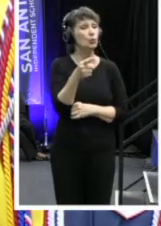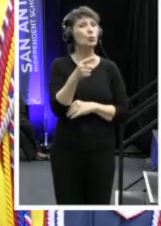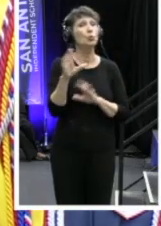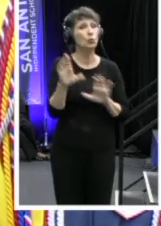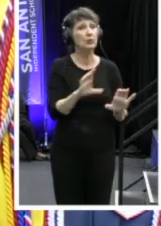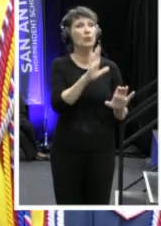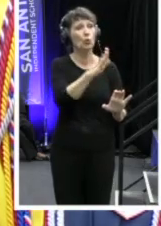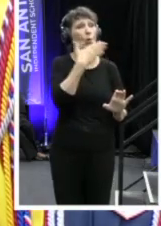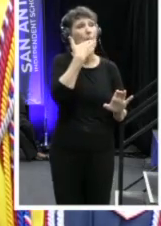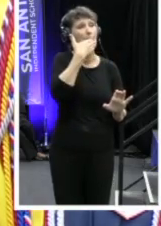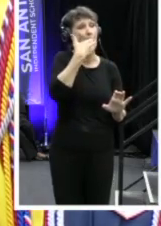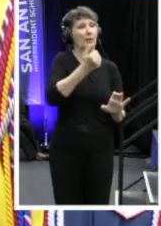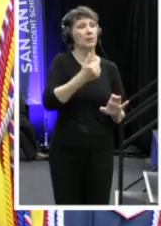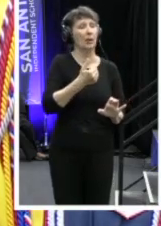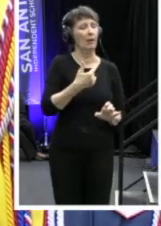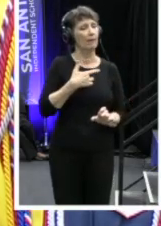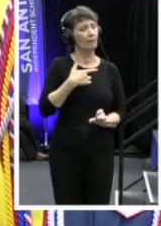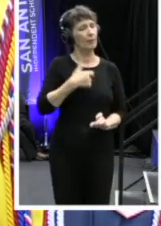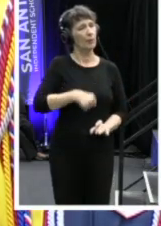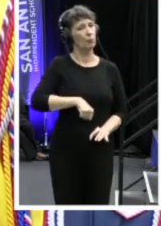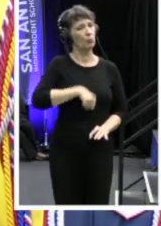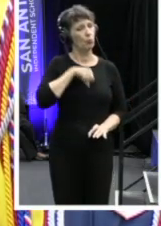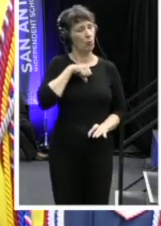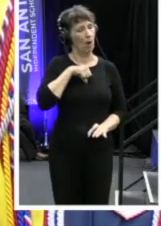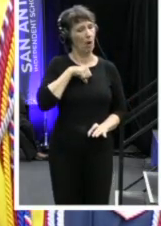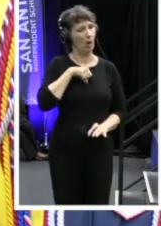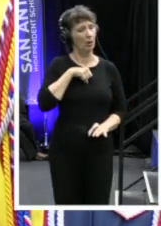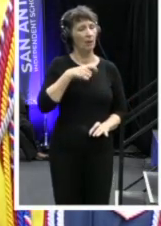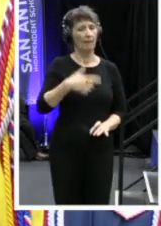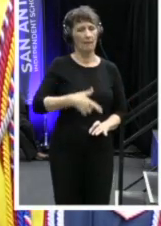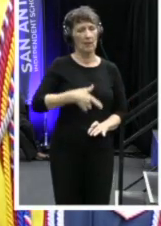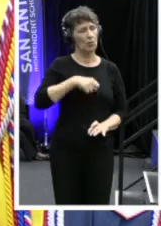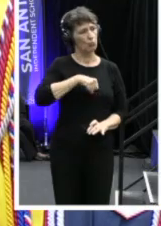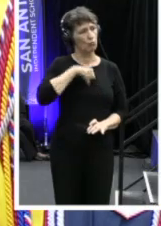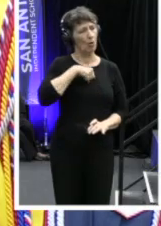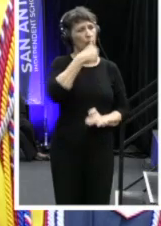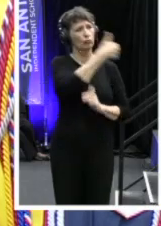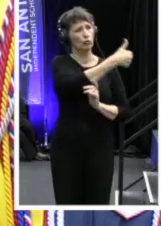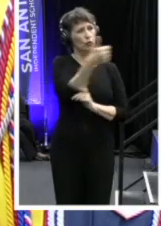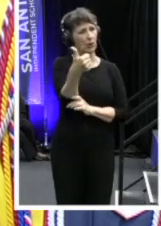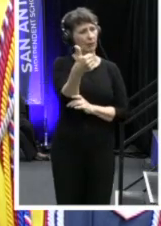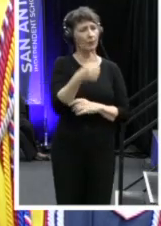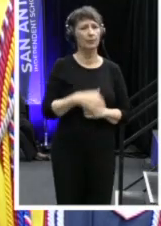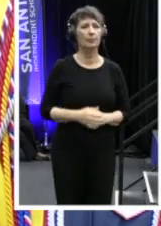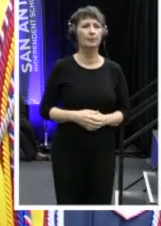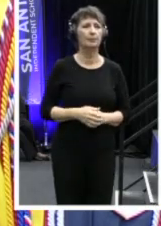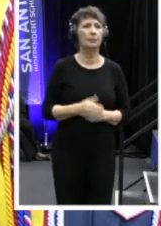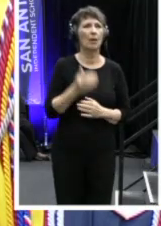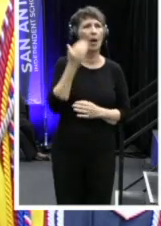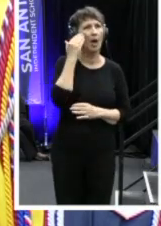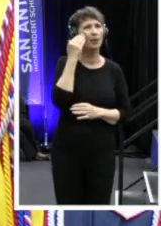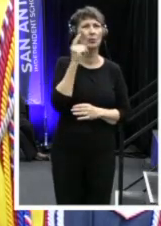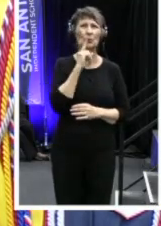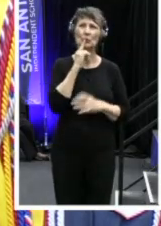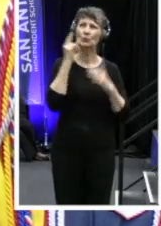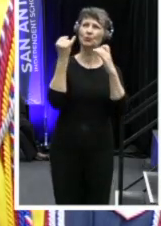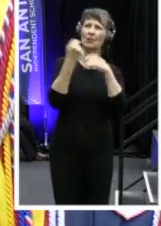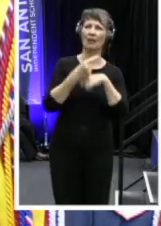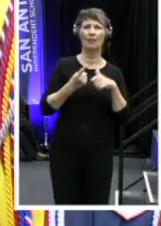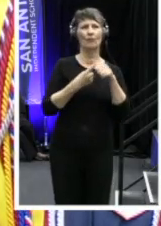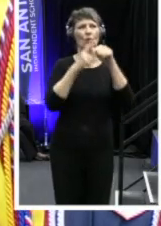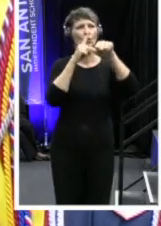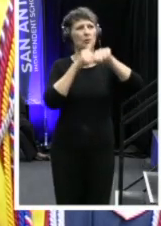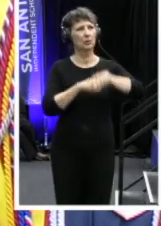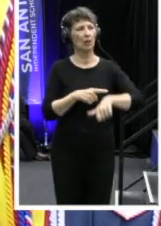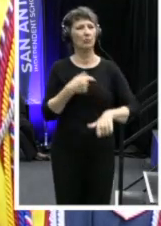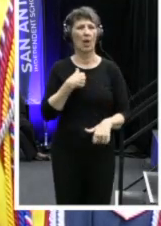best and to be proud of that and to be proud of yourself. I know for a fact that today, for the first time